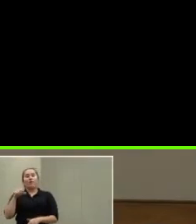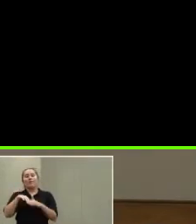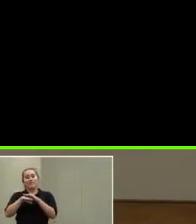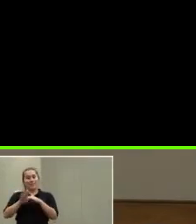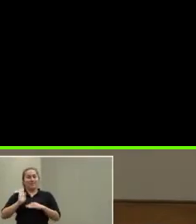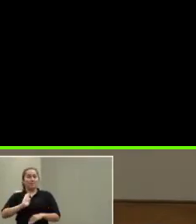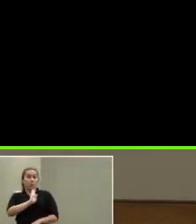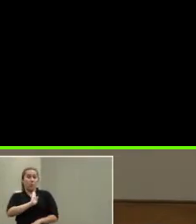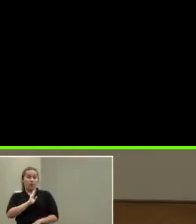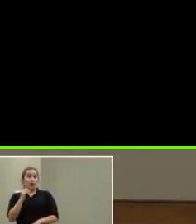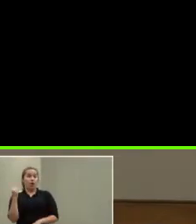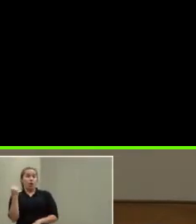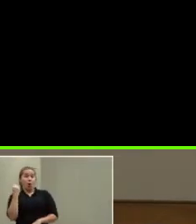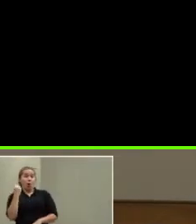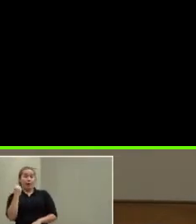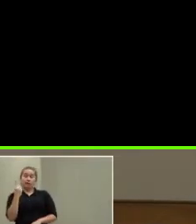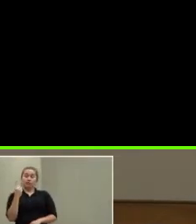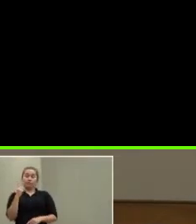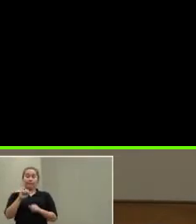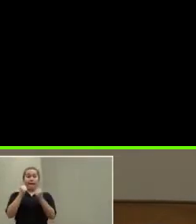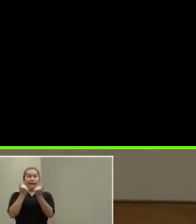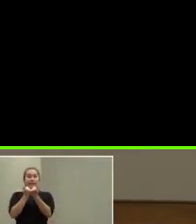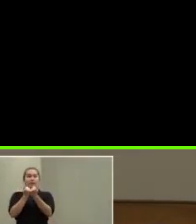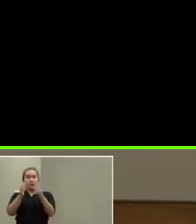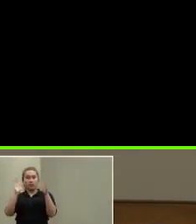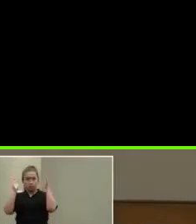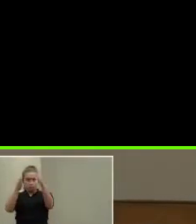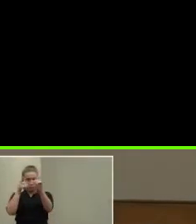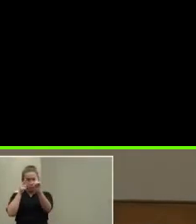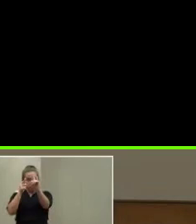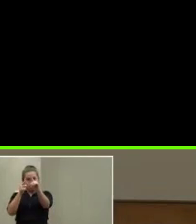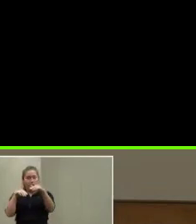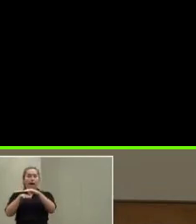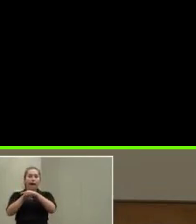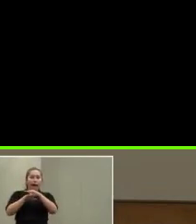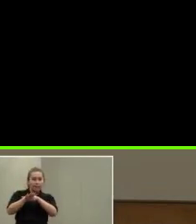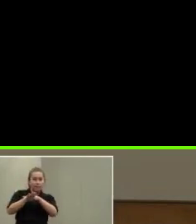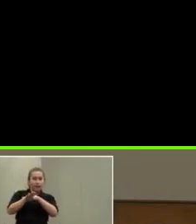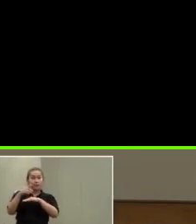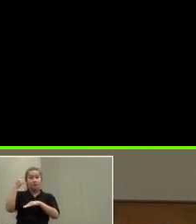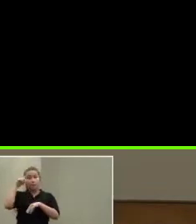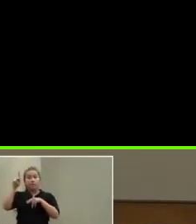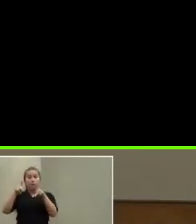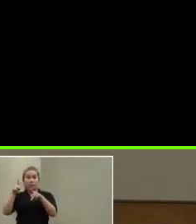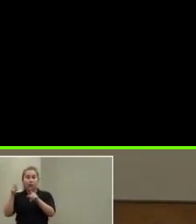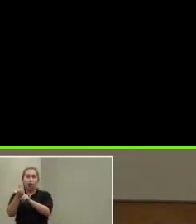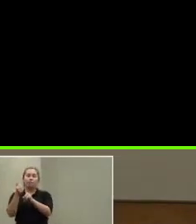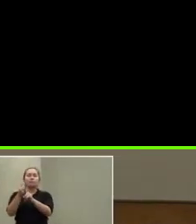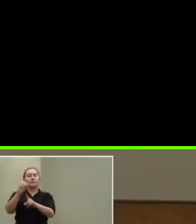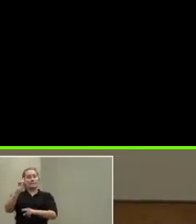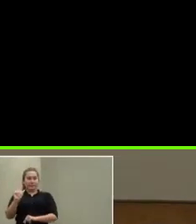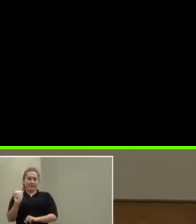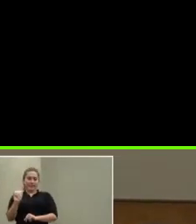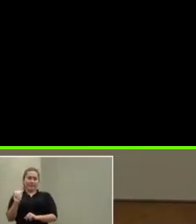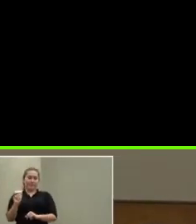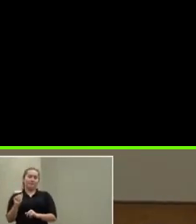the only federal agency dedicated to the access design for people with disabilities.